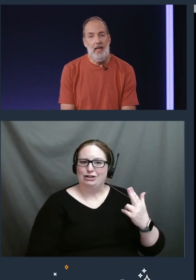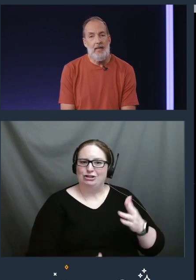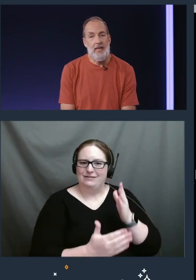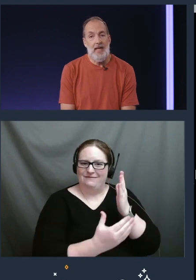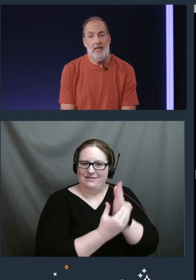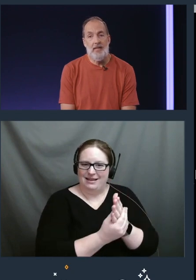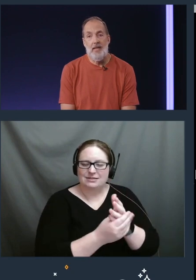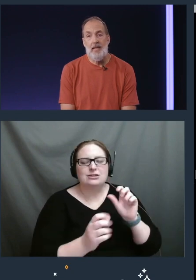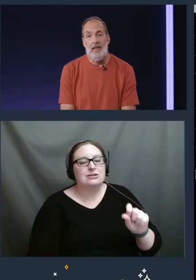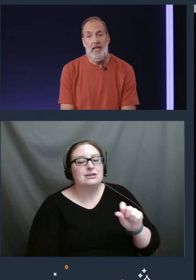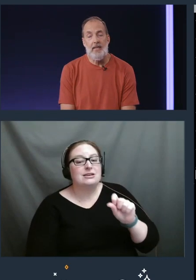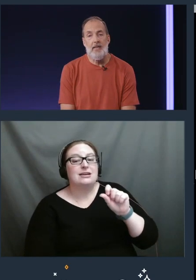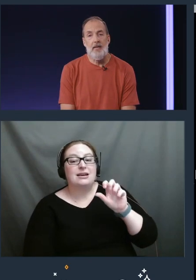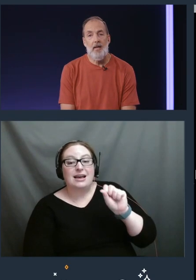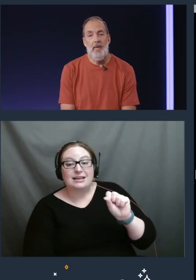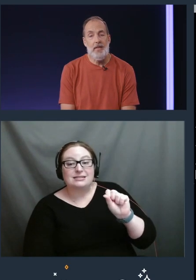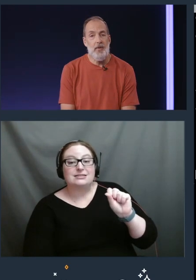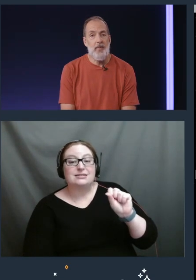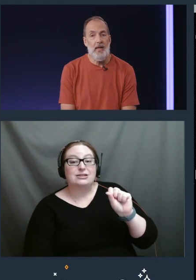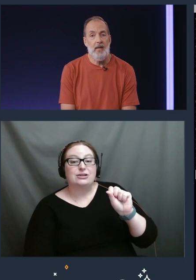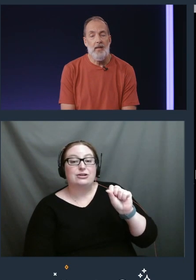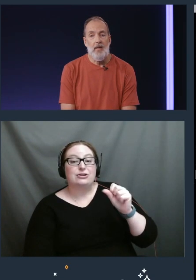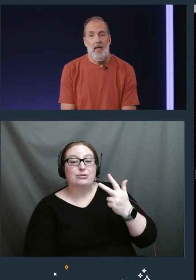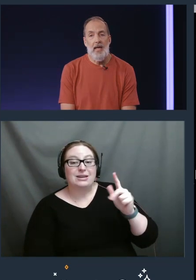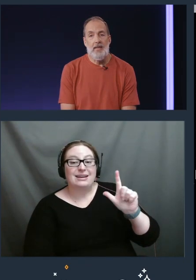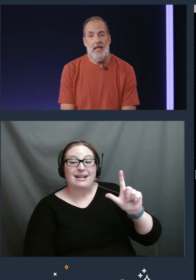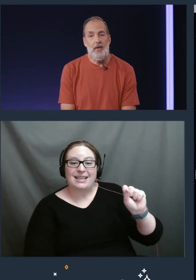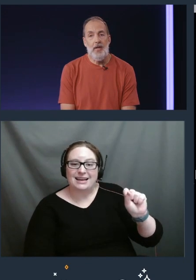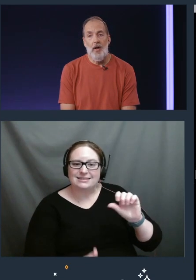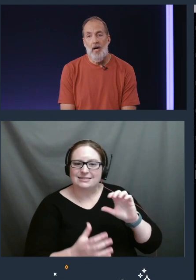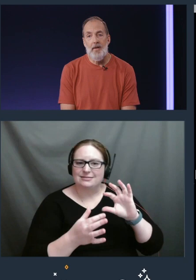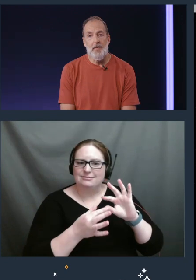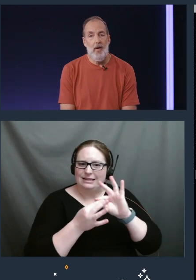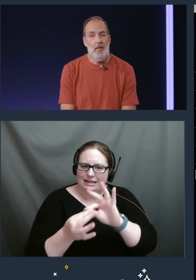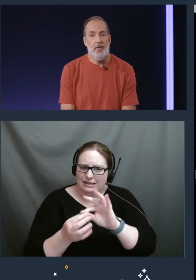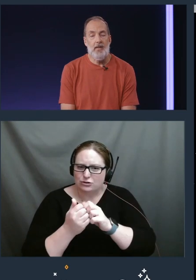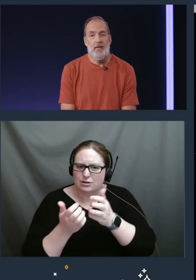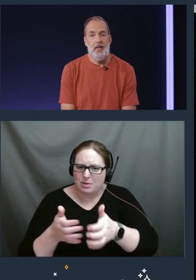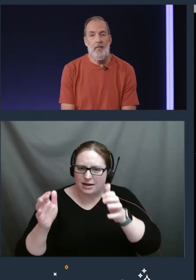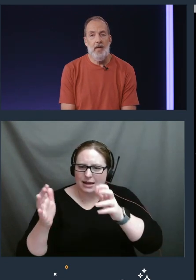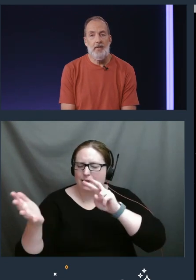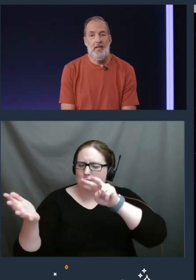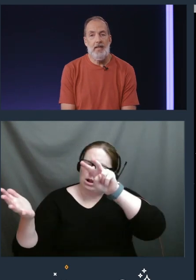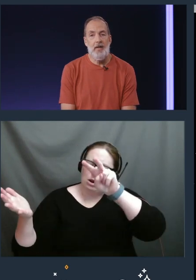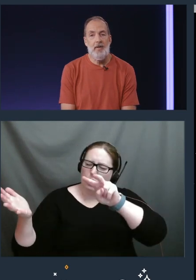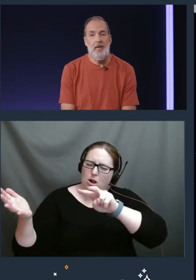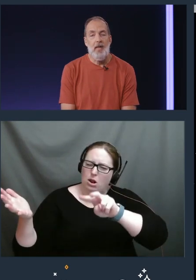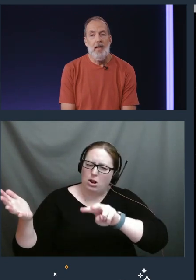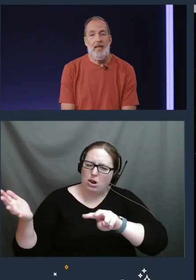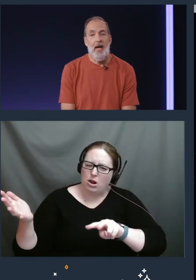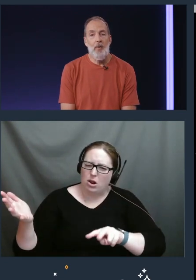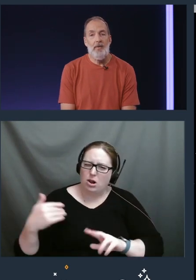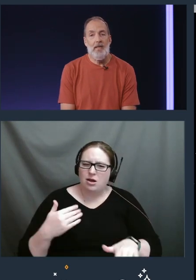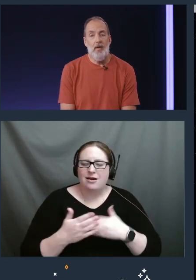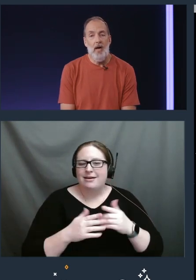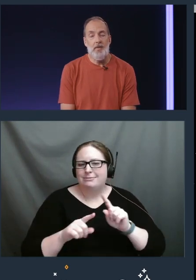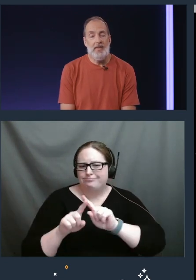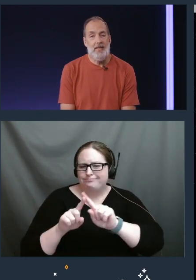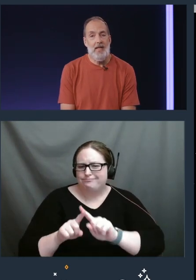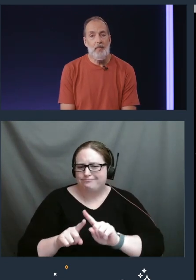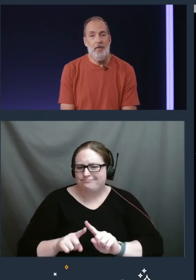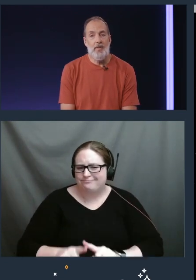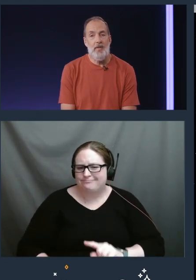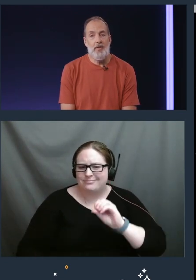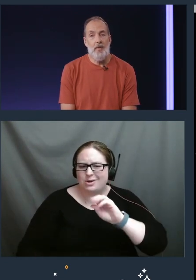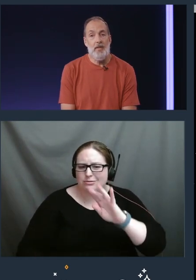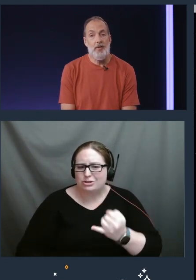S3 LS against the linked S3 bucket and take a look at all the different objects that are sitting out there. Now, these objects, the